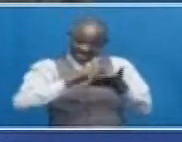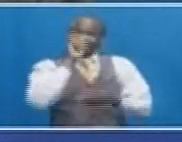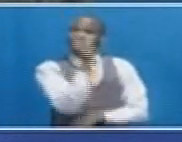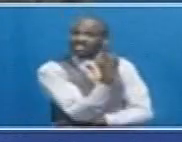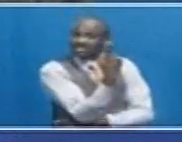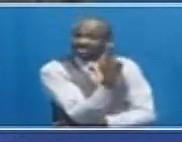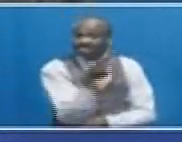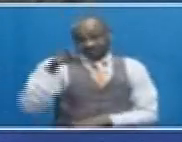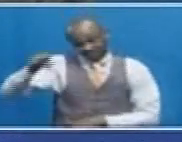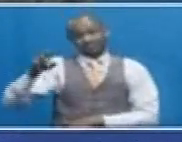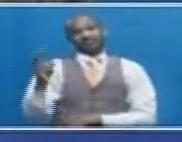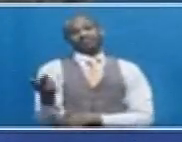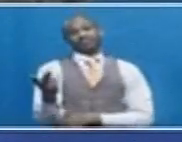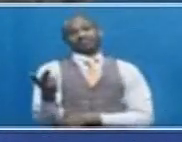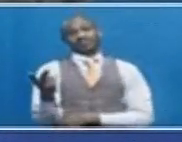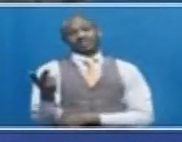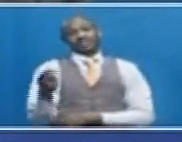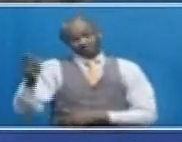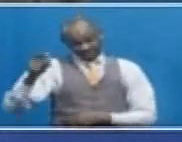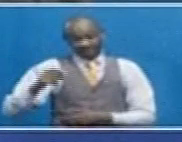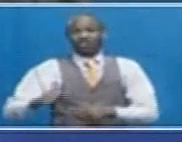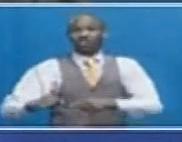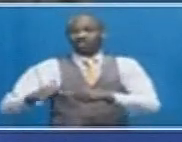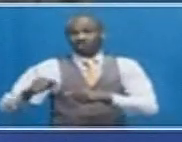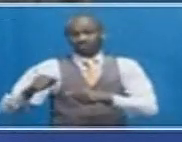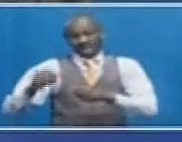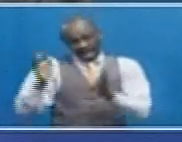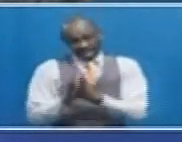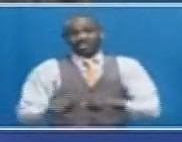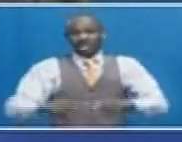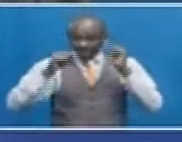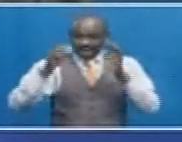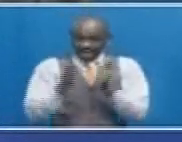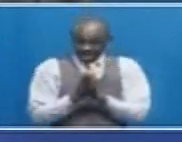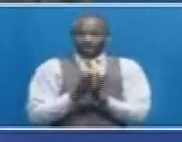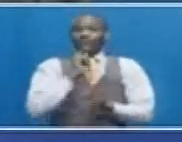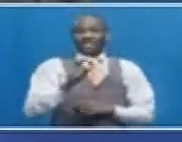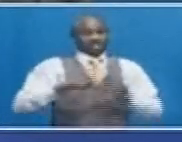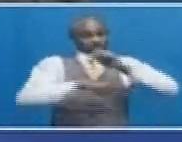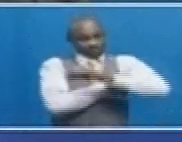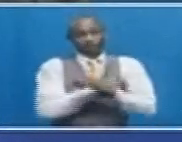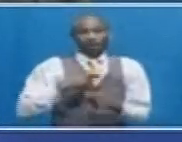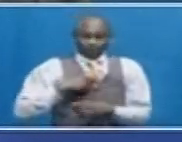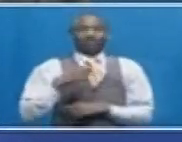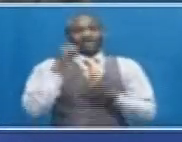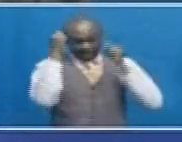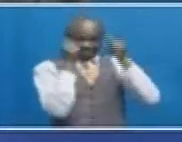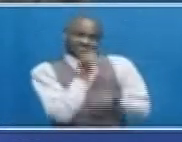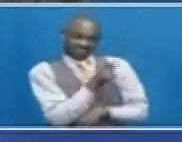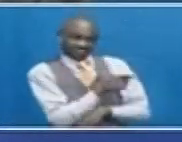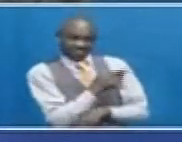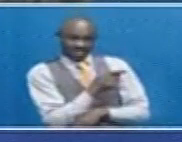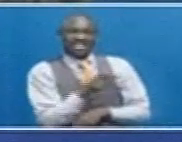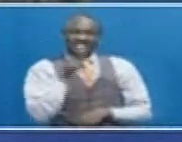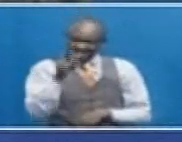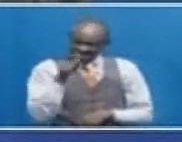by Dr. Riek Machar, the chairman and commander-in-chief of the SPLM, SPLA forces,